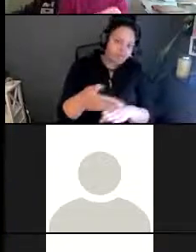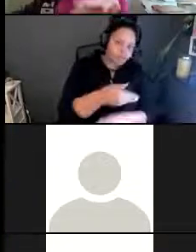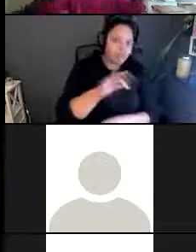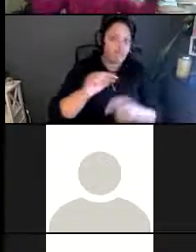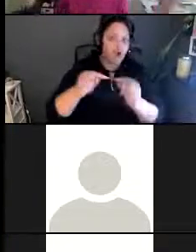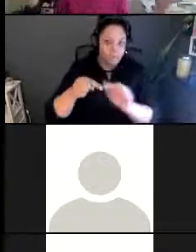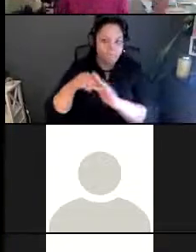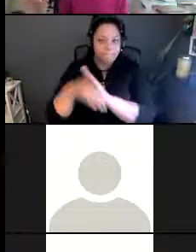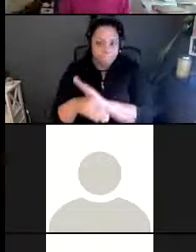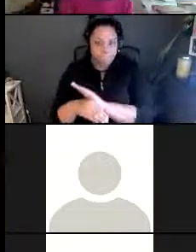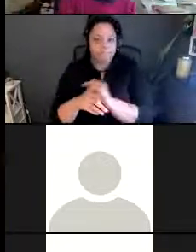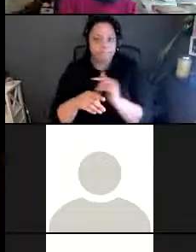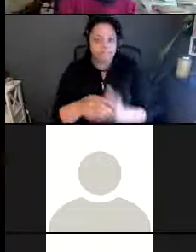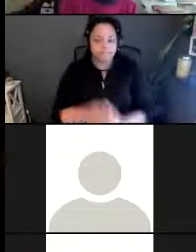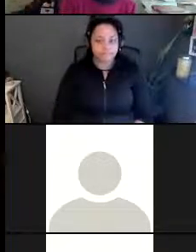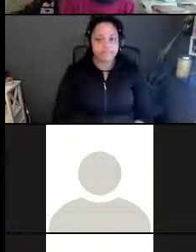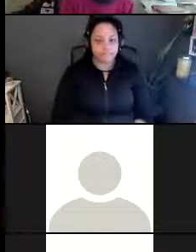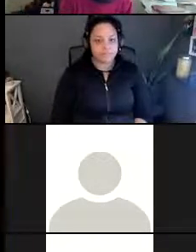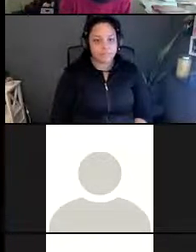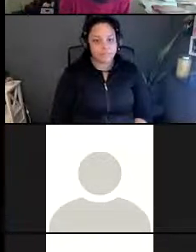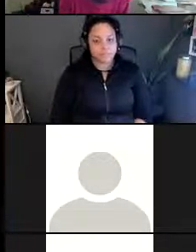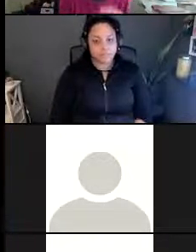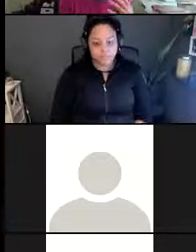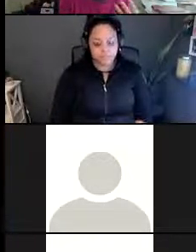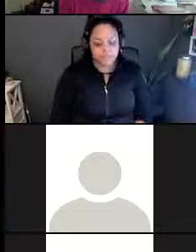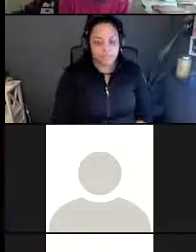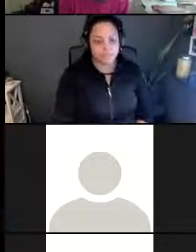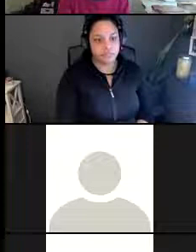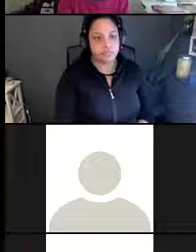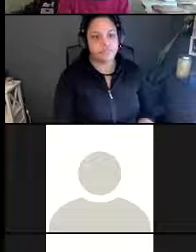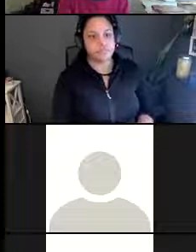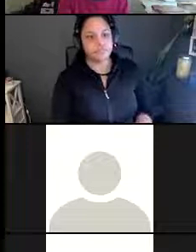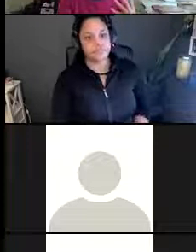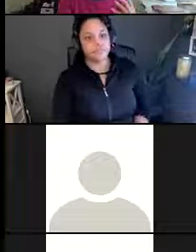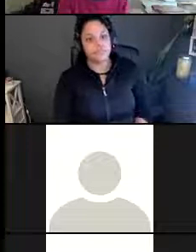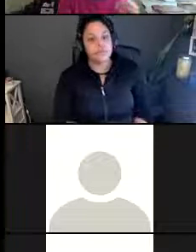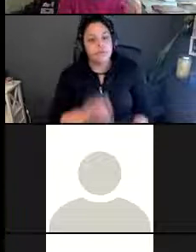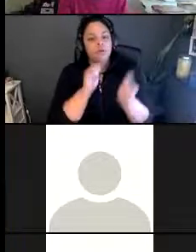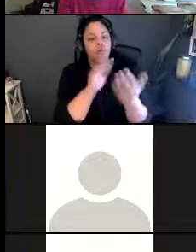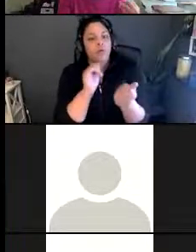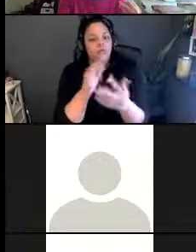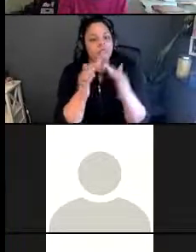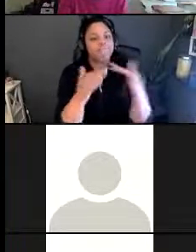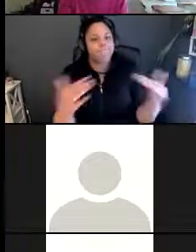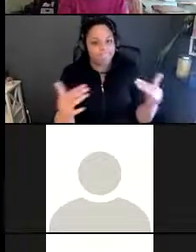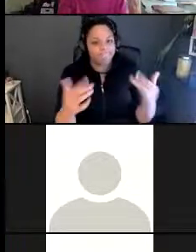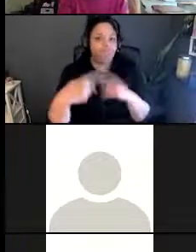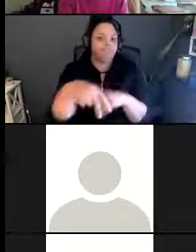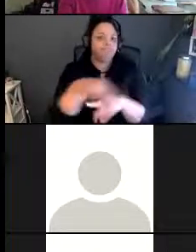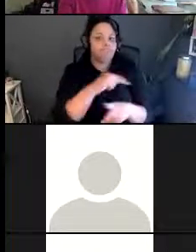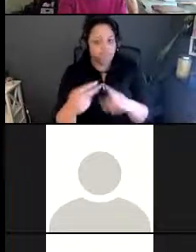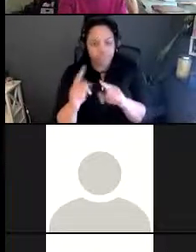harms at that community level. With diverse approaches, multidimensional